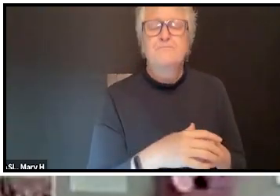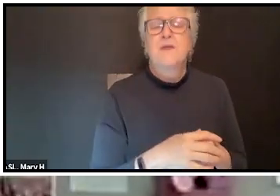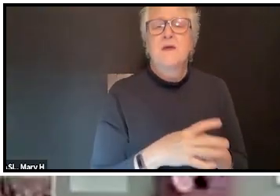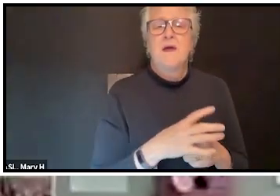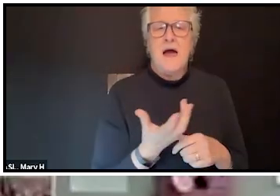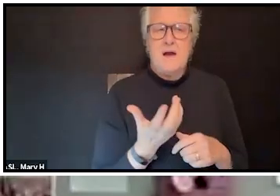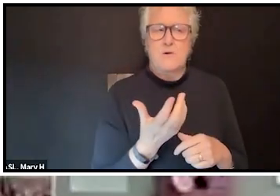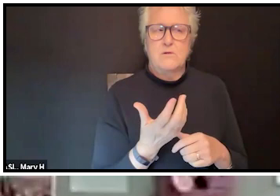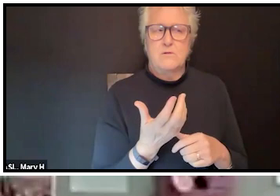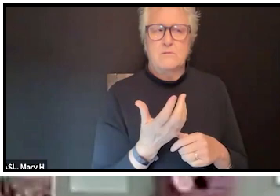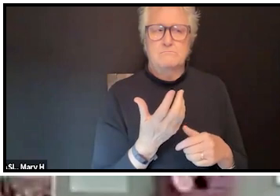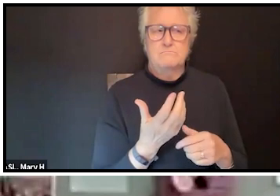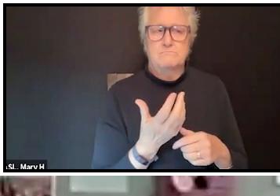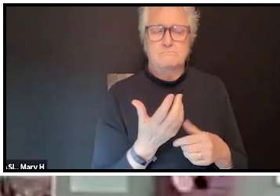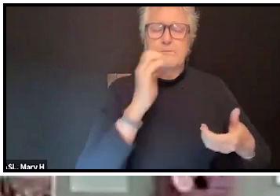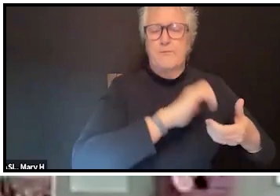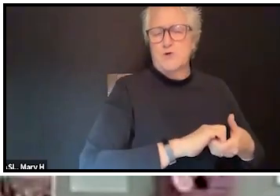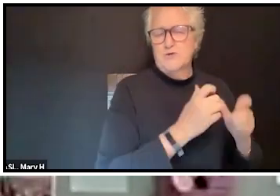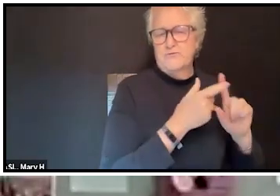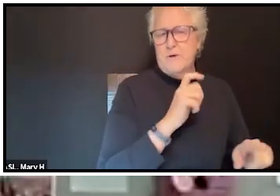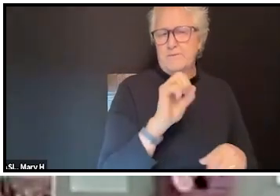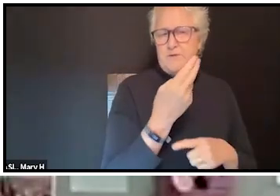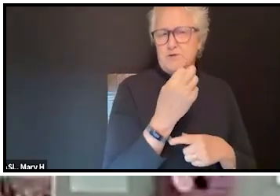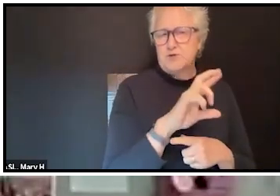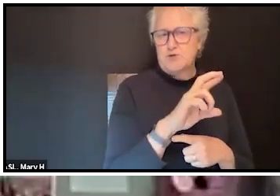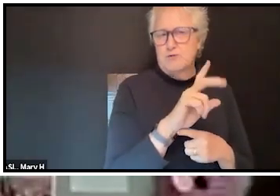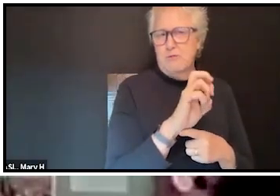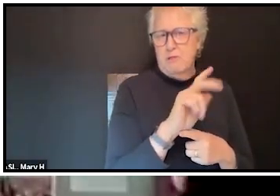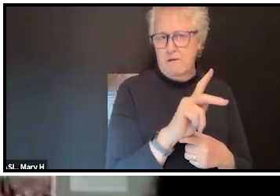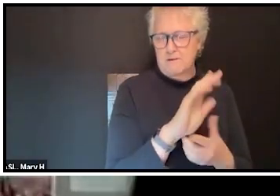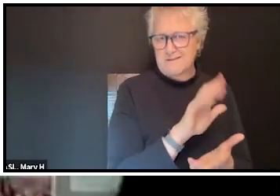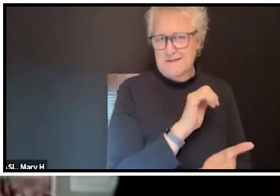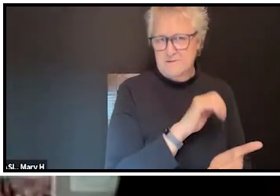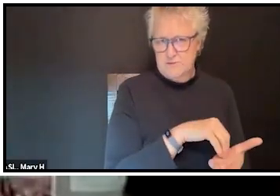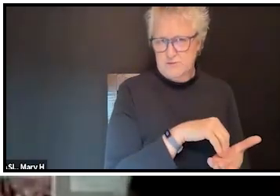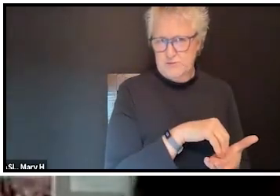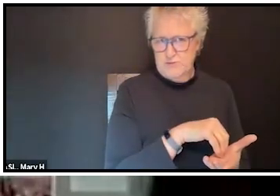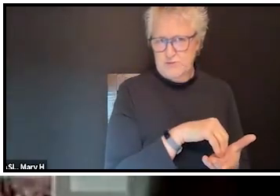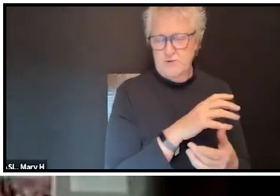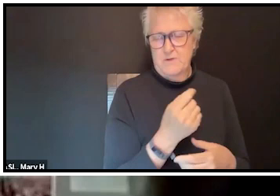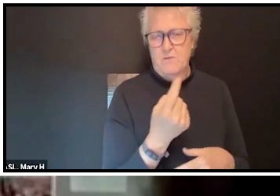from Sherlock Center and one of our agencies. And